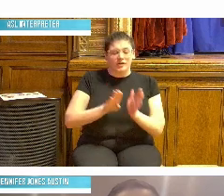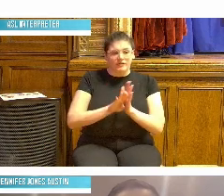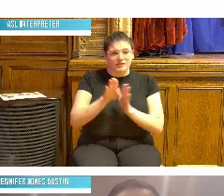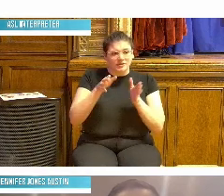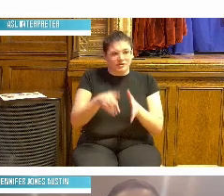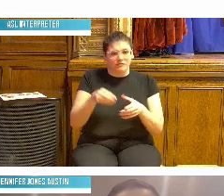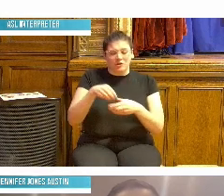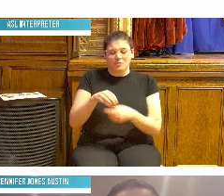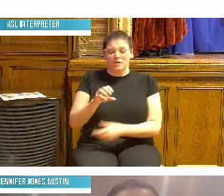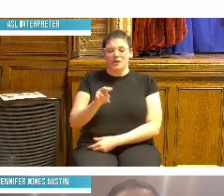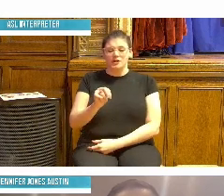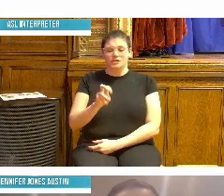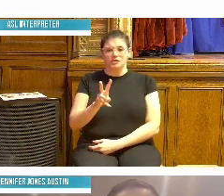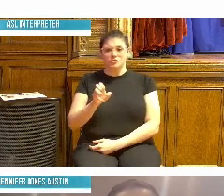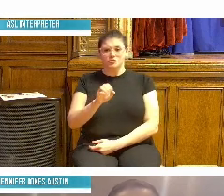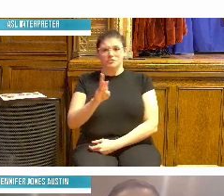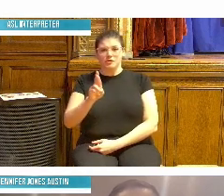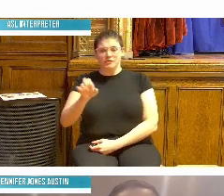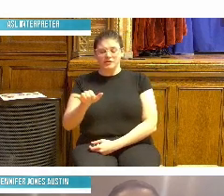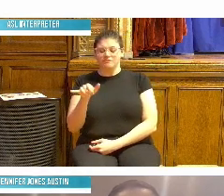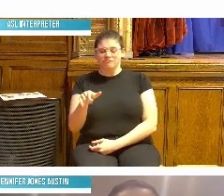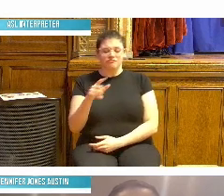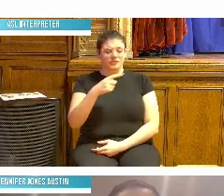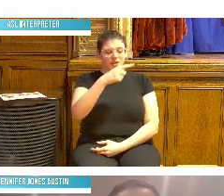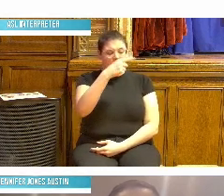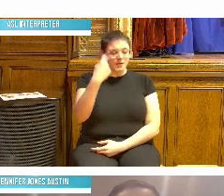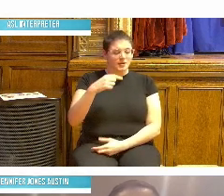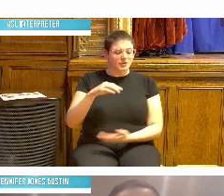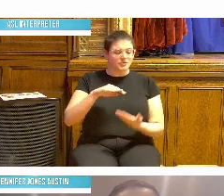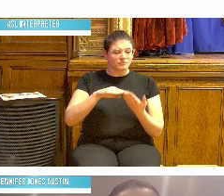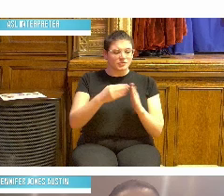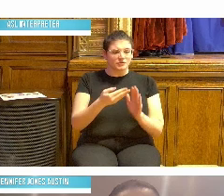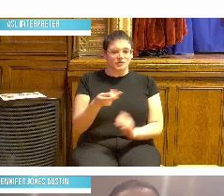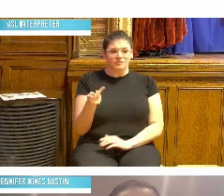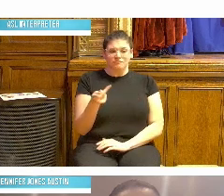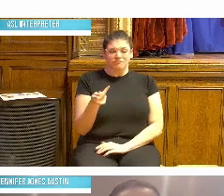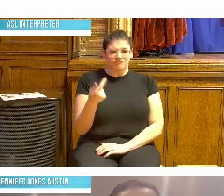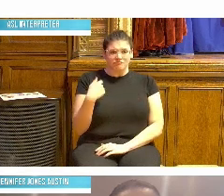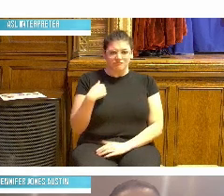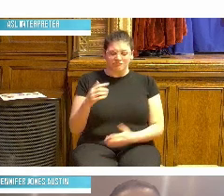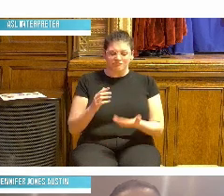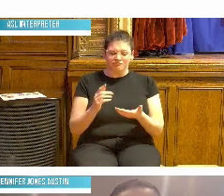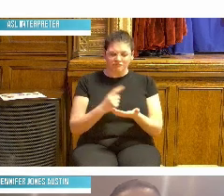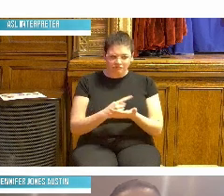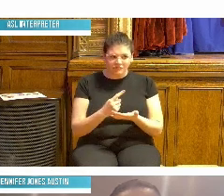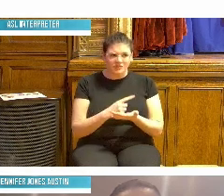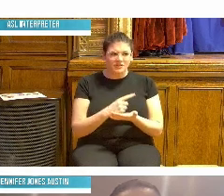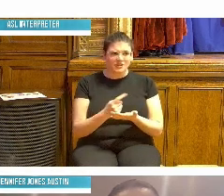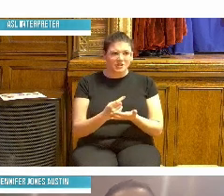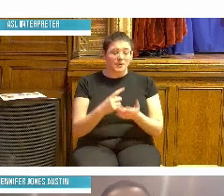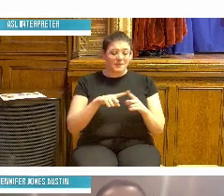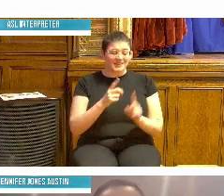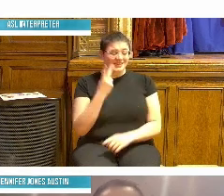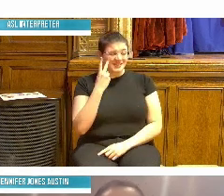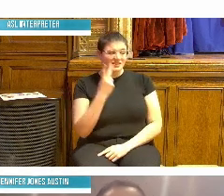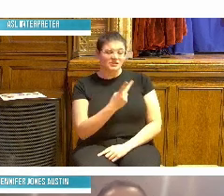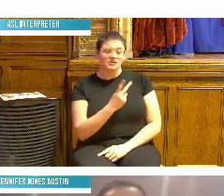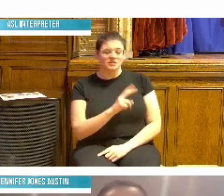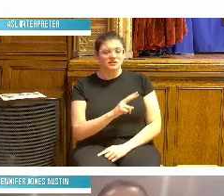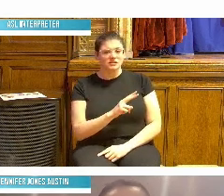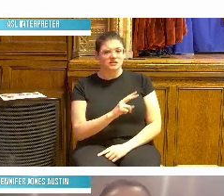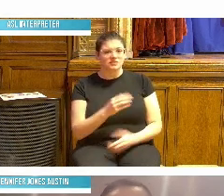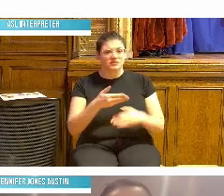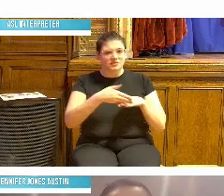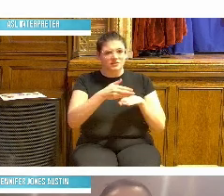findings. The city's Black community had already suffered 2 rounds of displacement, and so they knew what to expect. At a